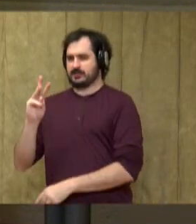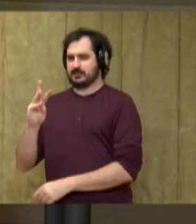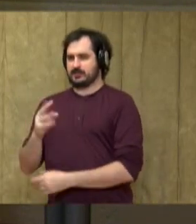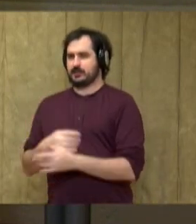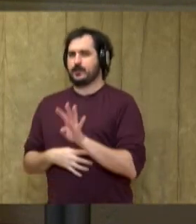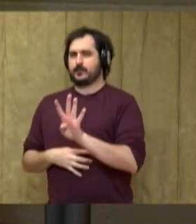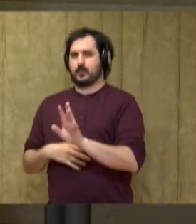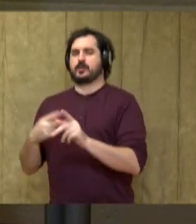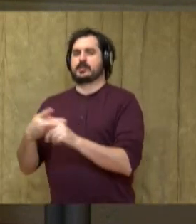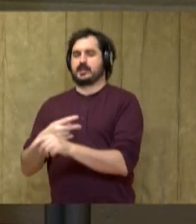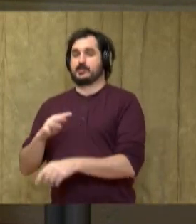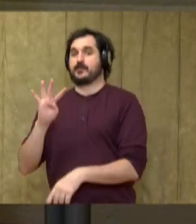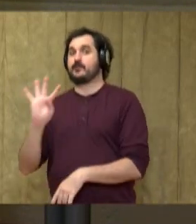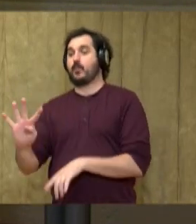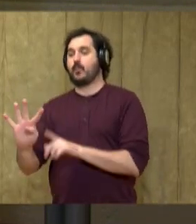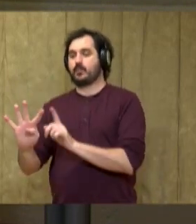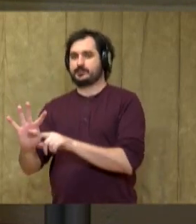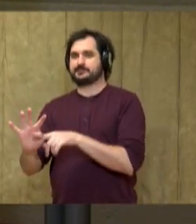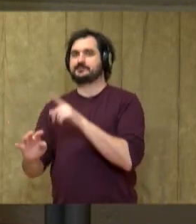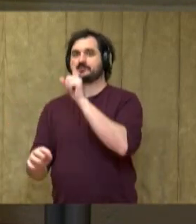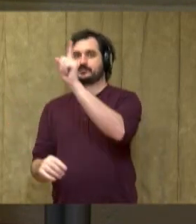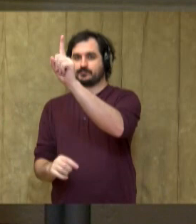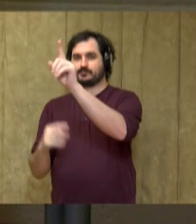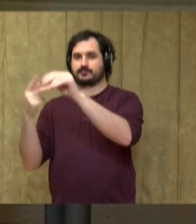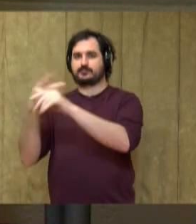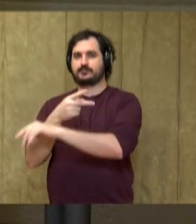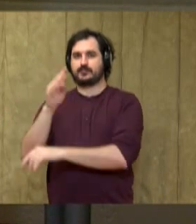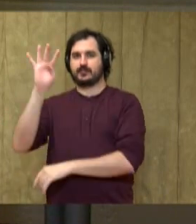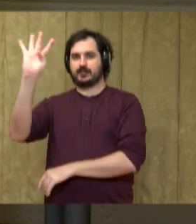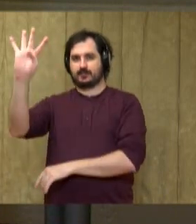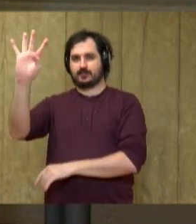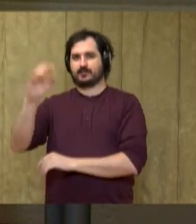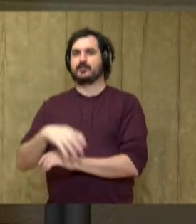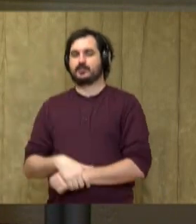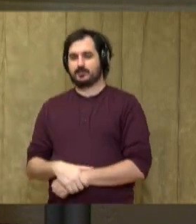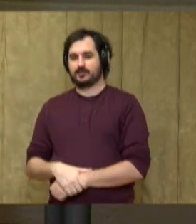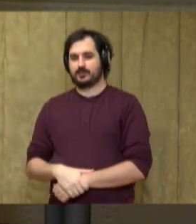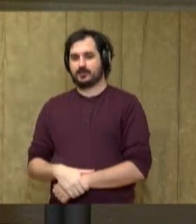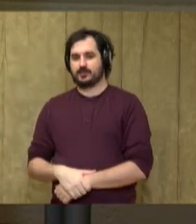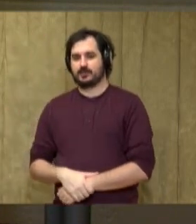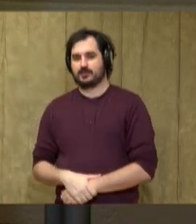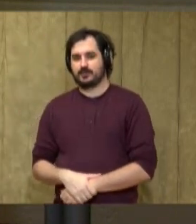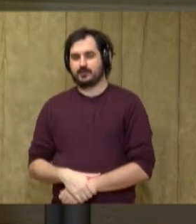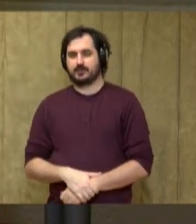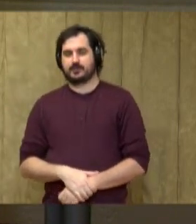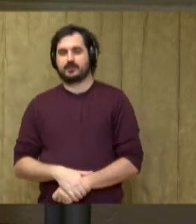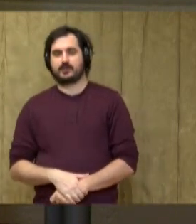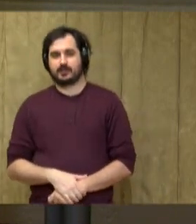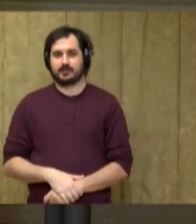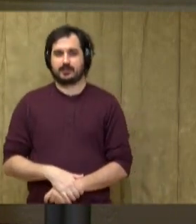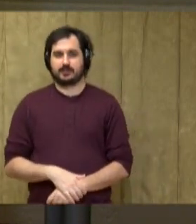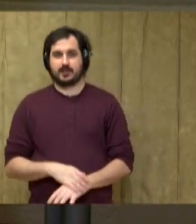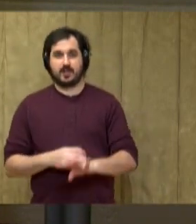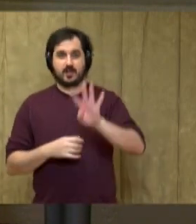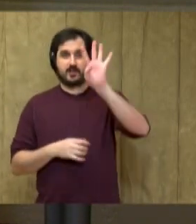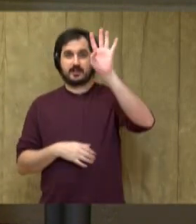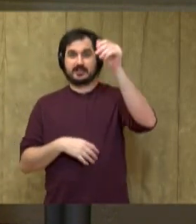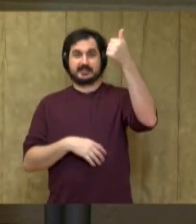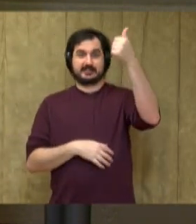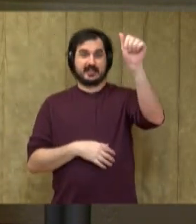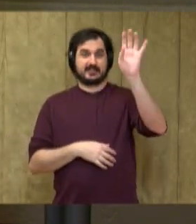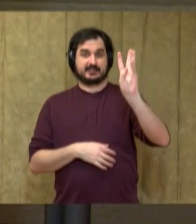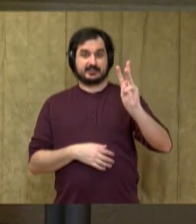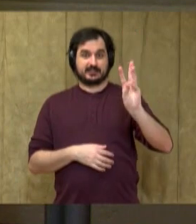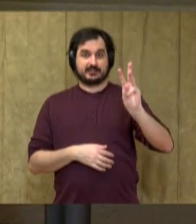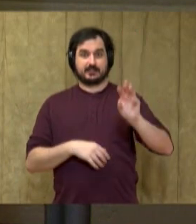4. So I have to do the same on top, and this is getting kind of wonky, I'm sorry. So we have 4/16 and 10/16,